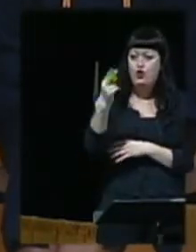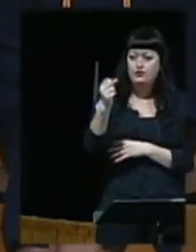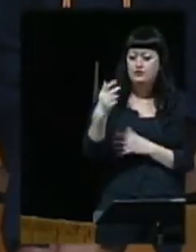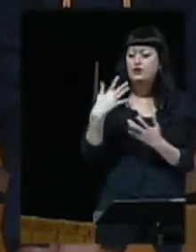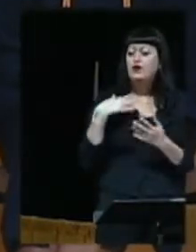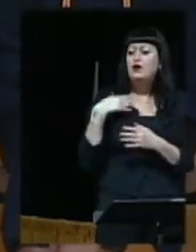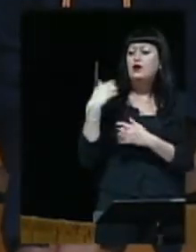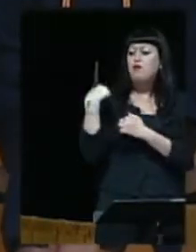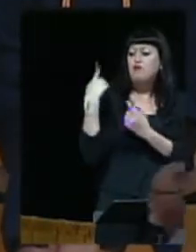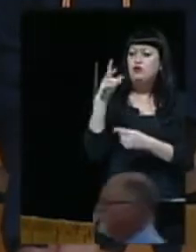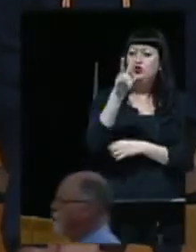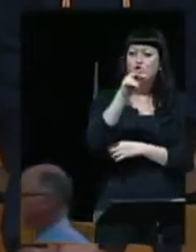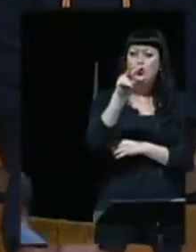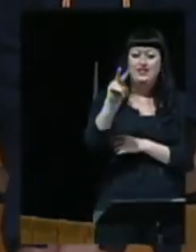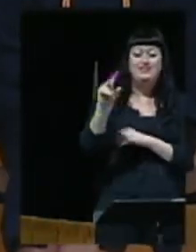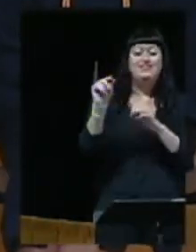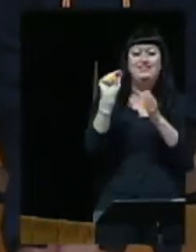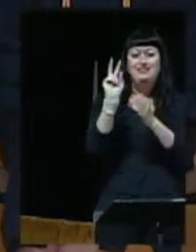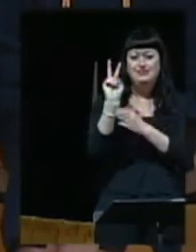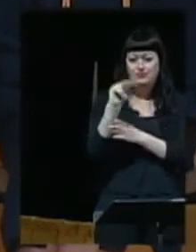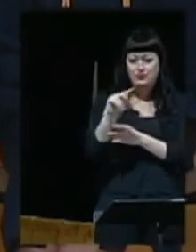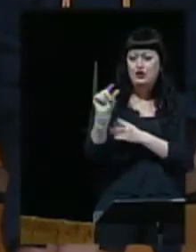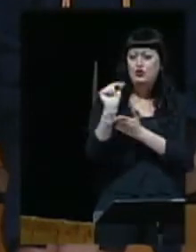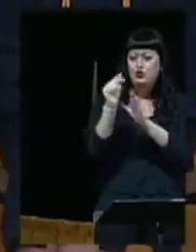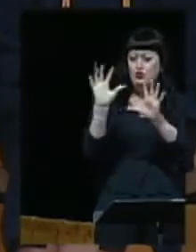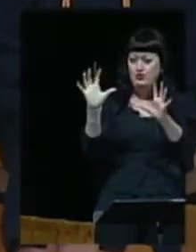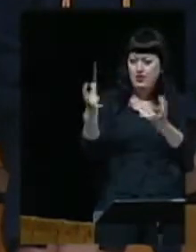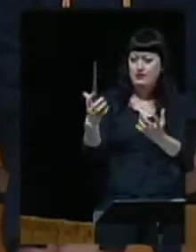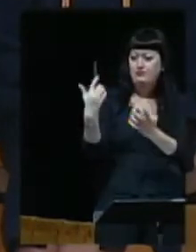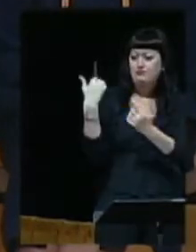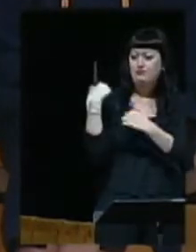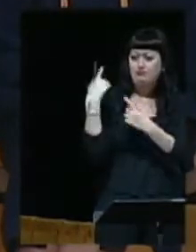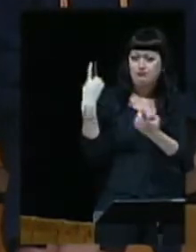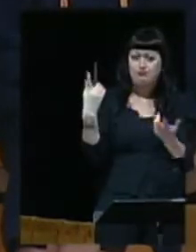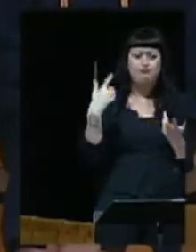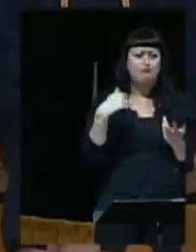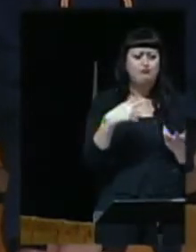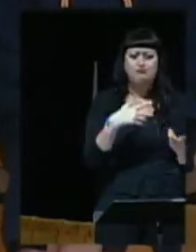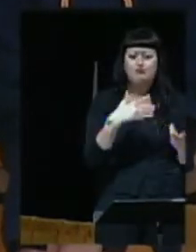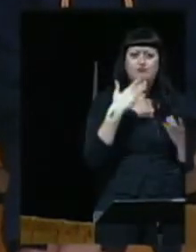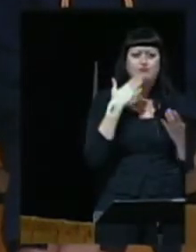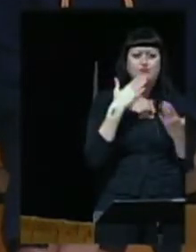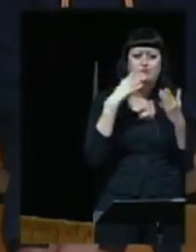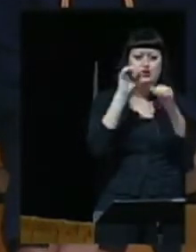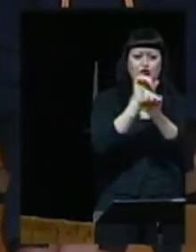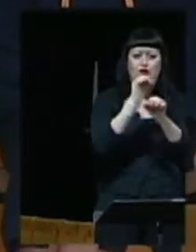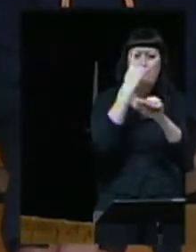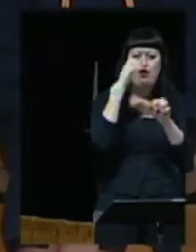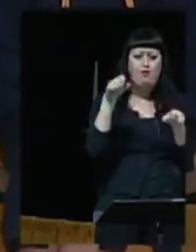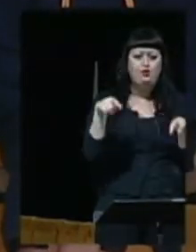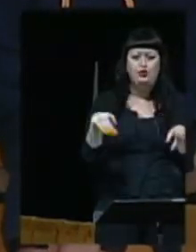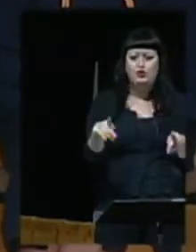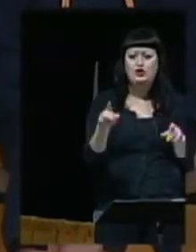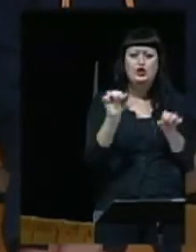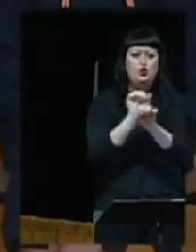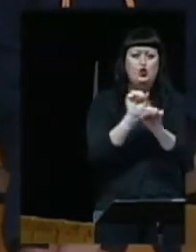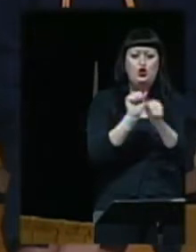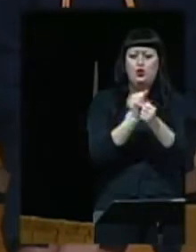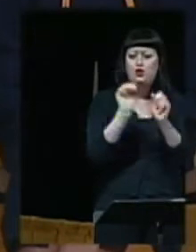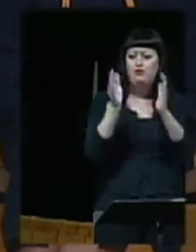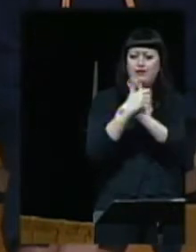my 22nd graduating class at North High School, and it's a job that is very rewarding because of the opportunities to work with